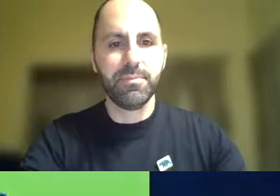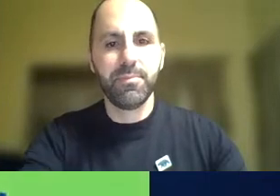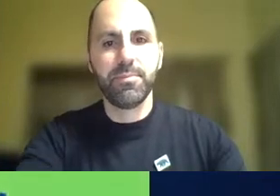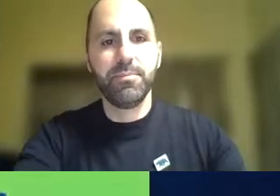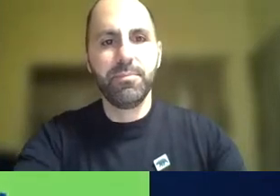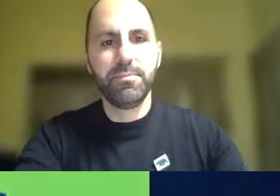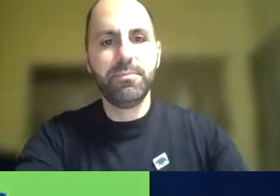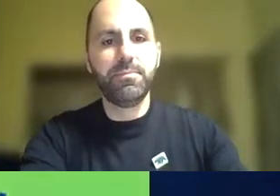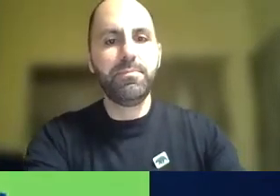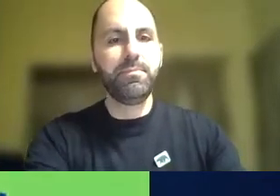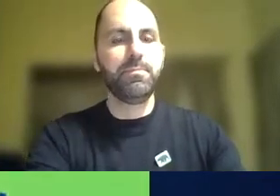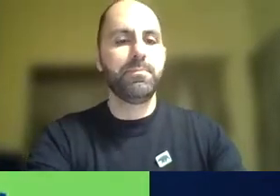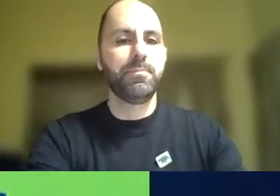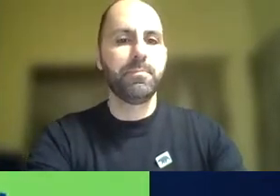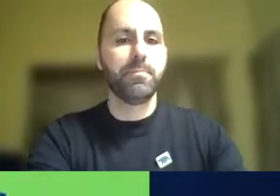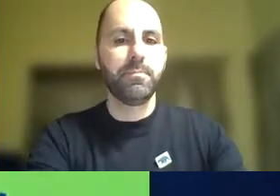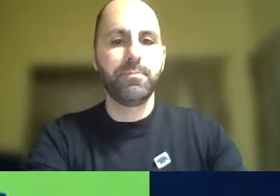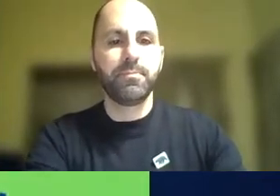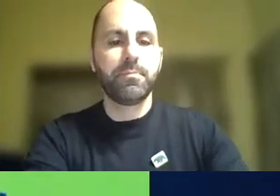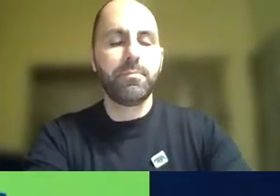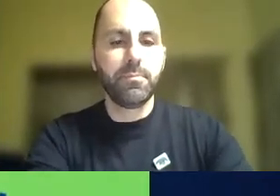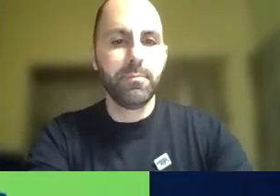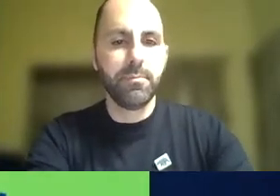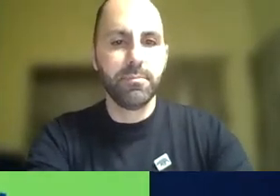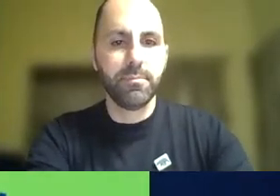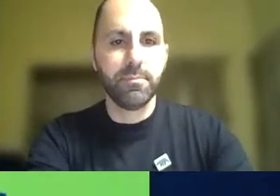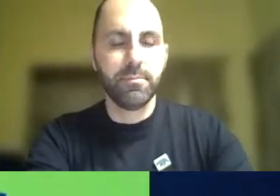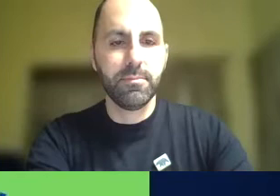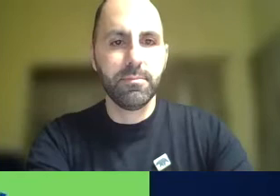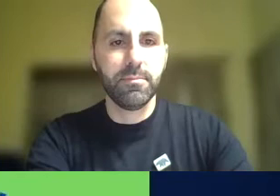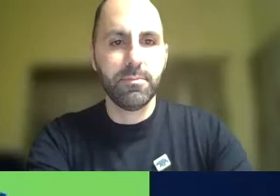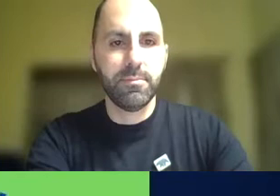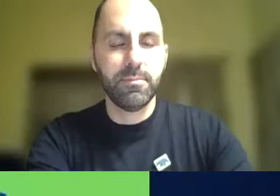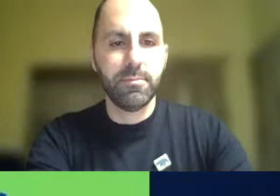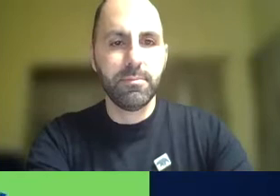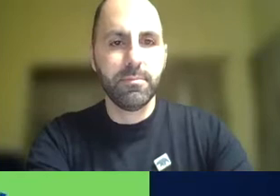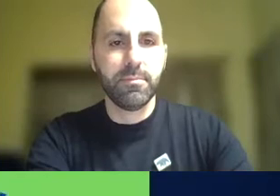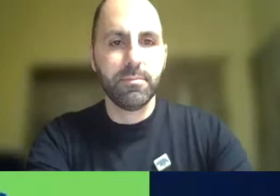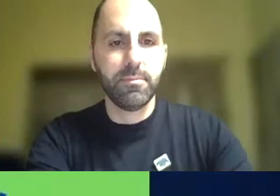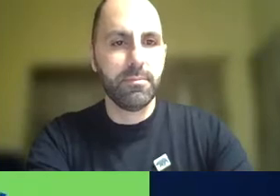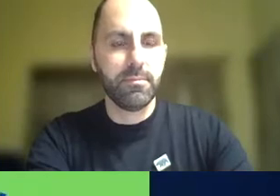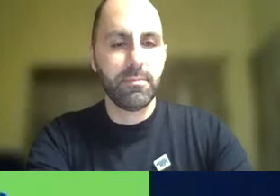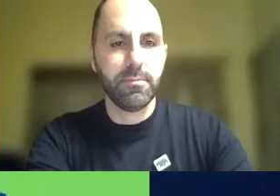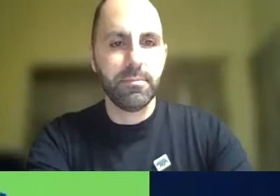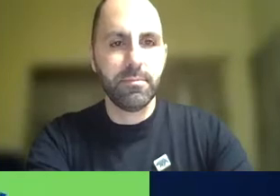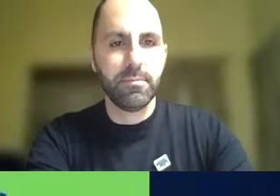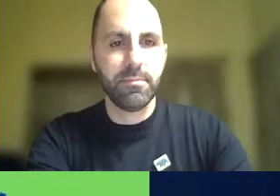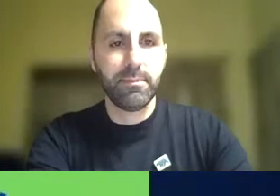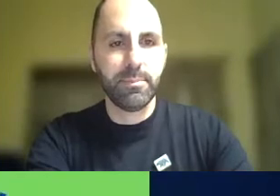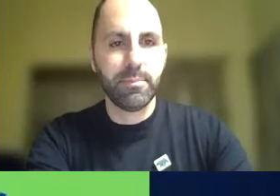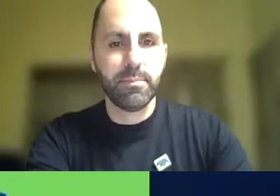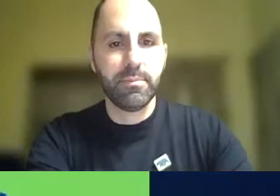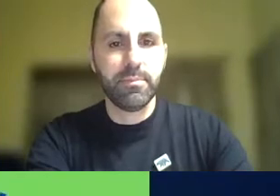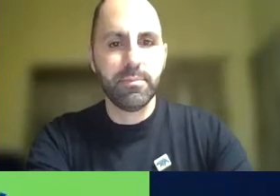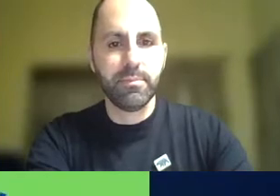Hello, Democrats. My name is George Perez Velez, and I'm reaching out on behalf of our California Democratic Party in asking you to become a donor in our DEM